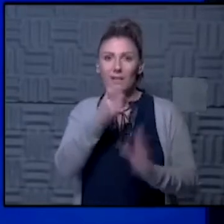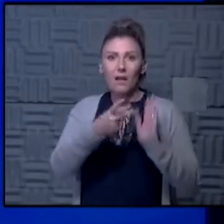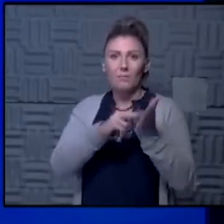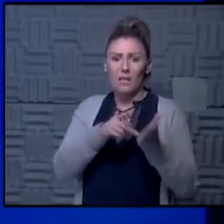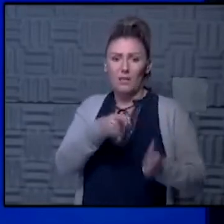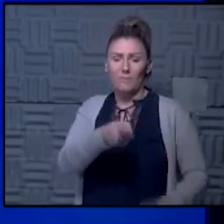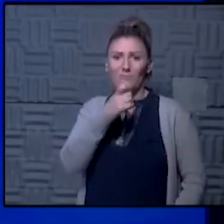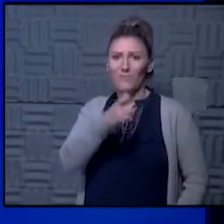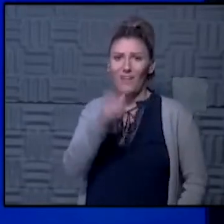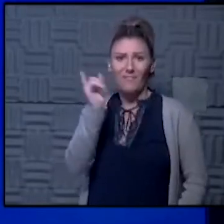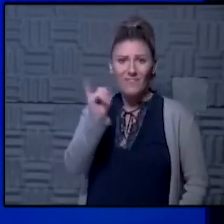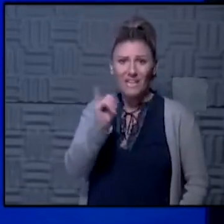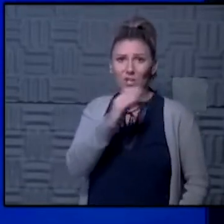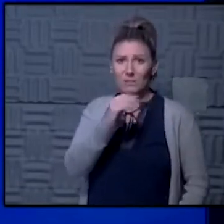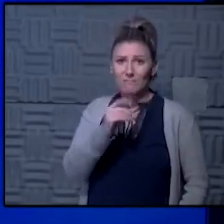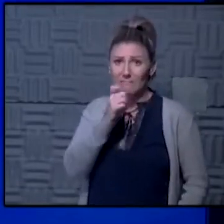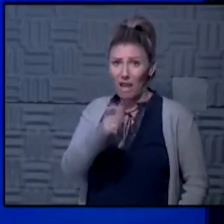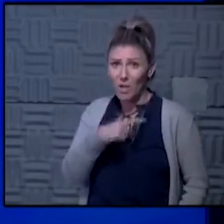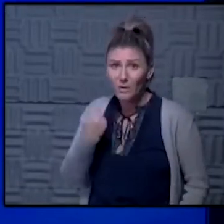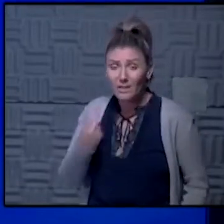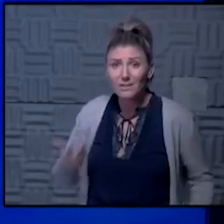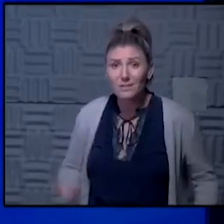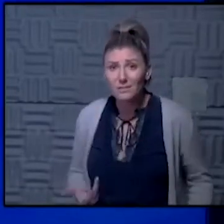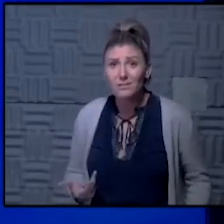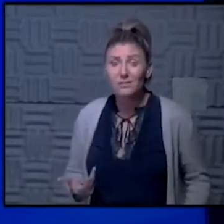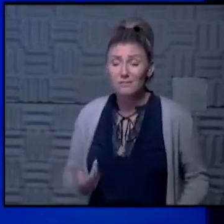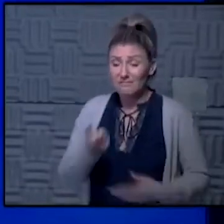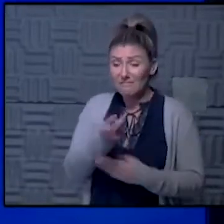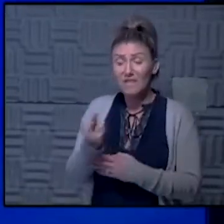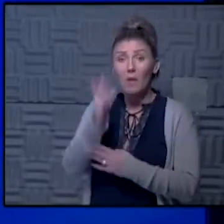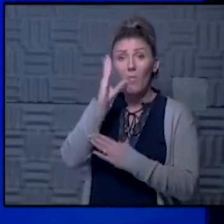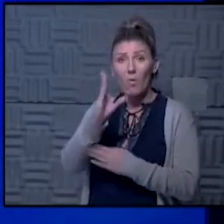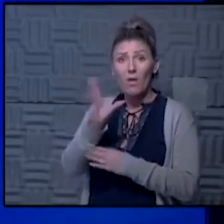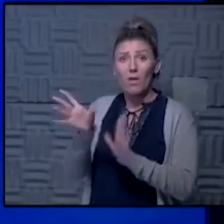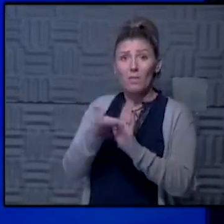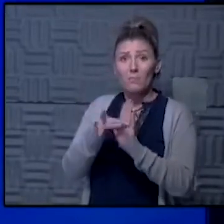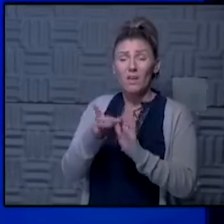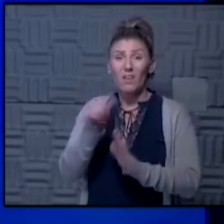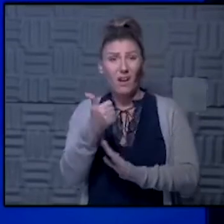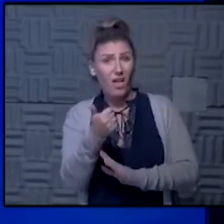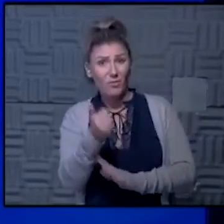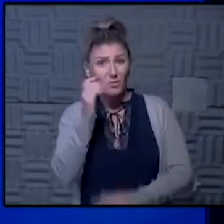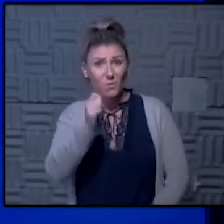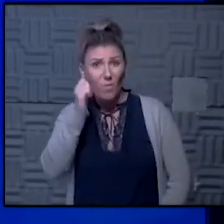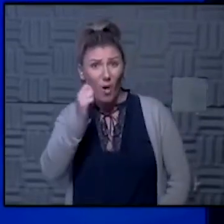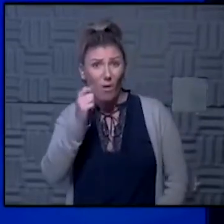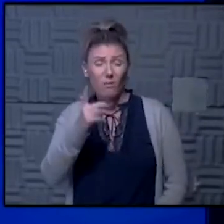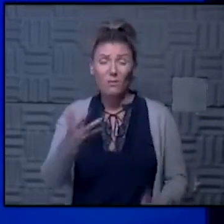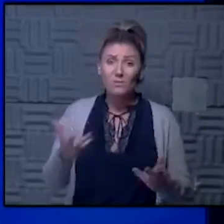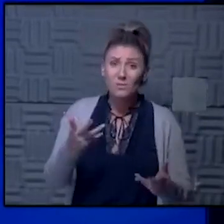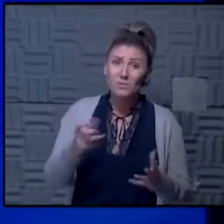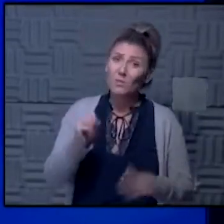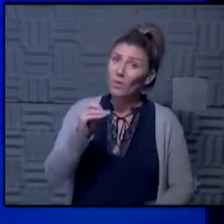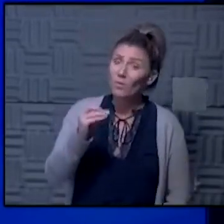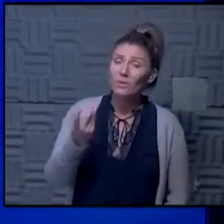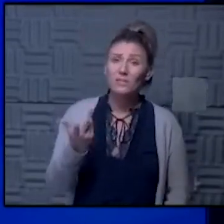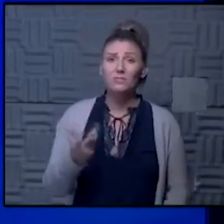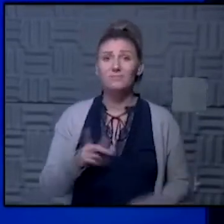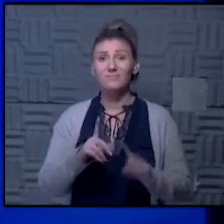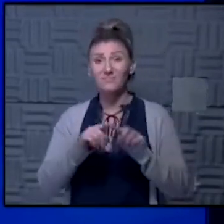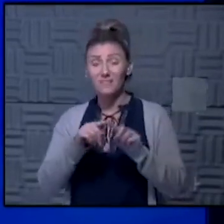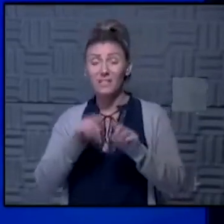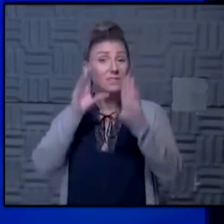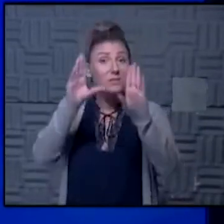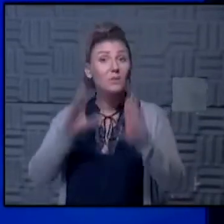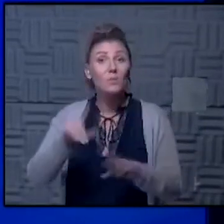risks, and that some in those circumstances won't get infected, and that those that get infected won't get really sick. So it's